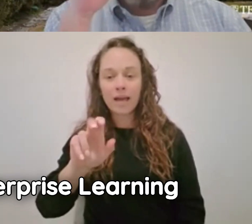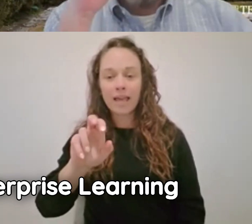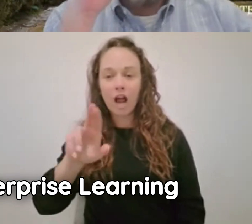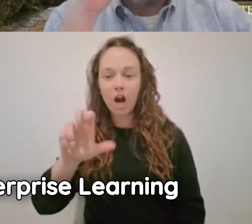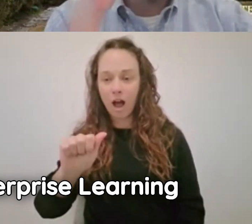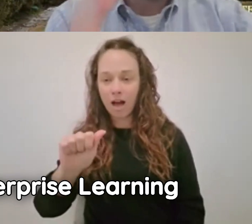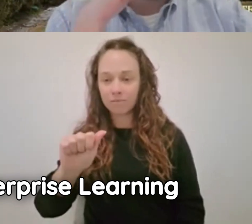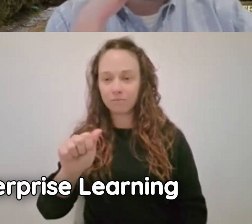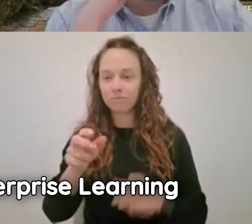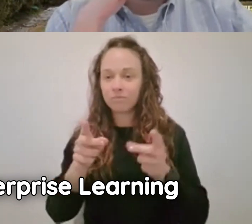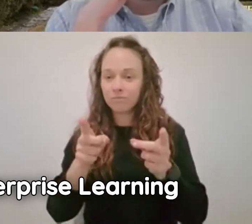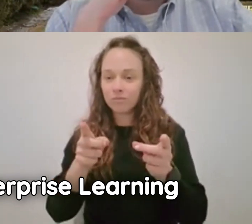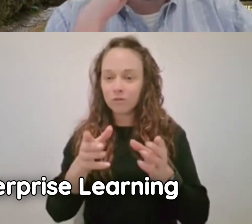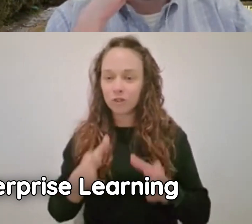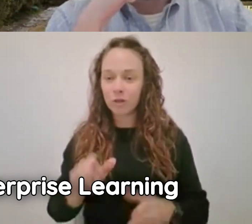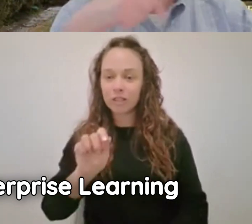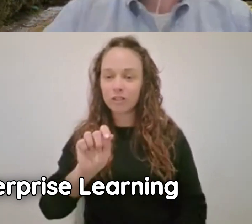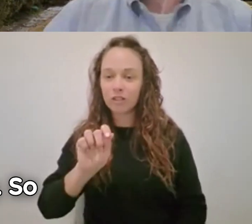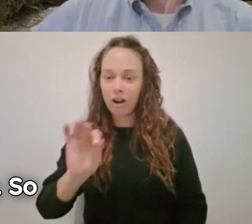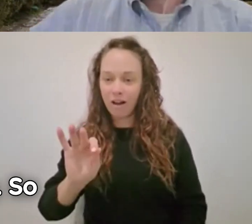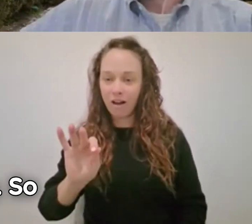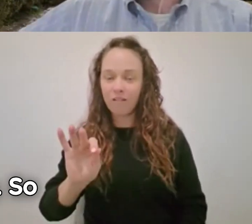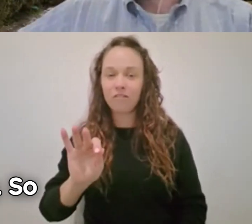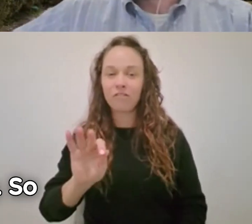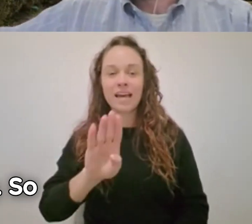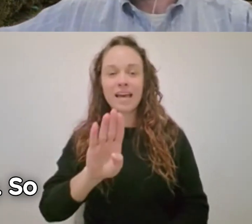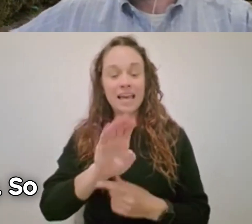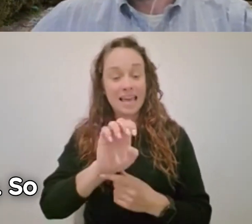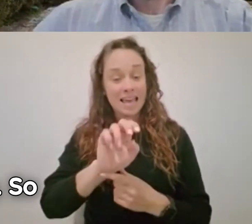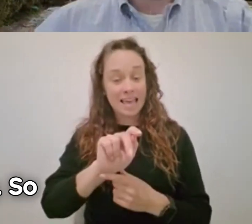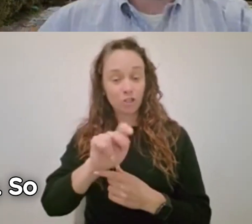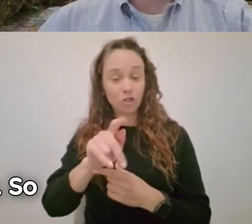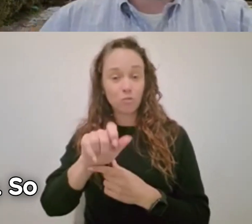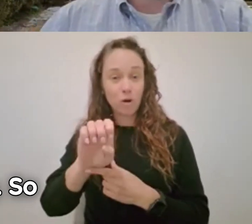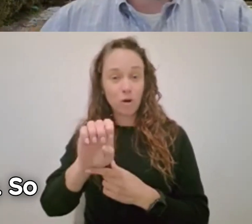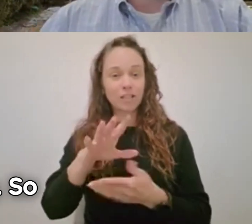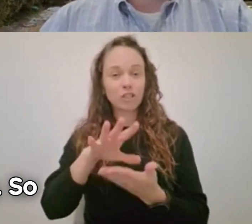am the Director of Enterprise Learning Technology.